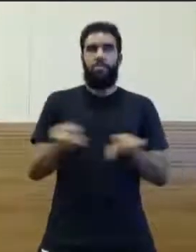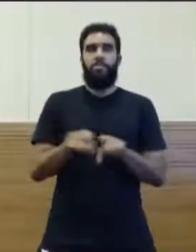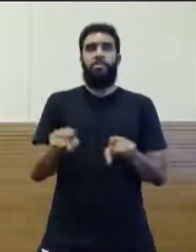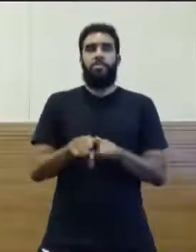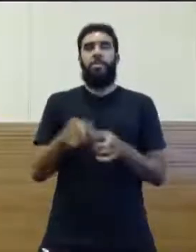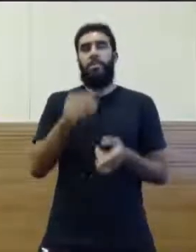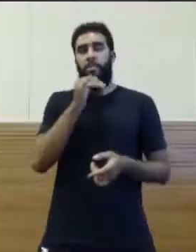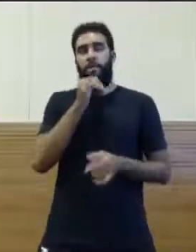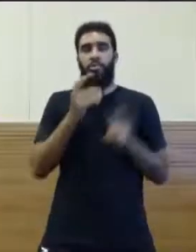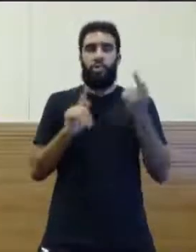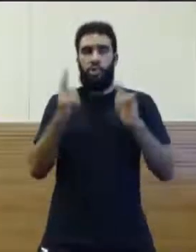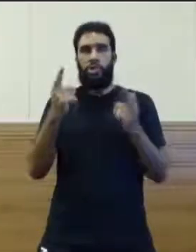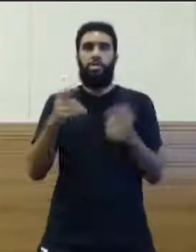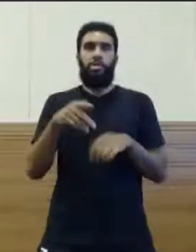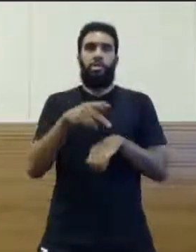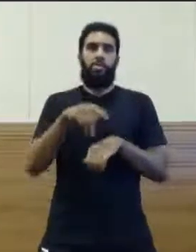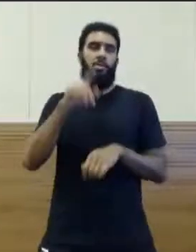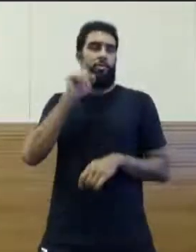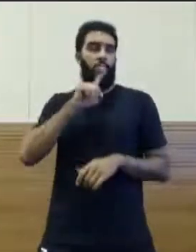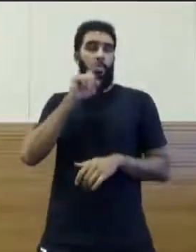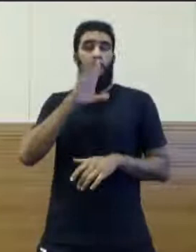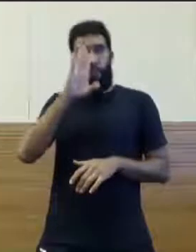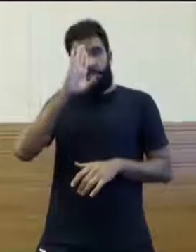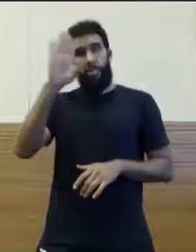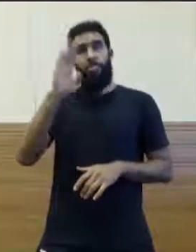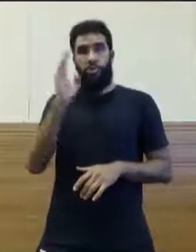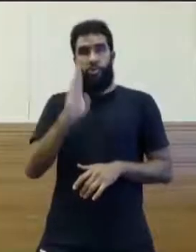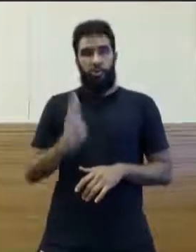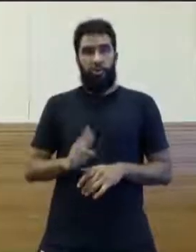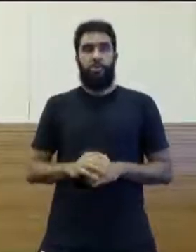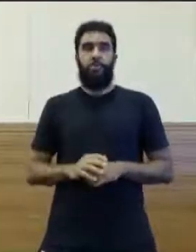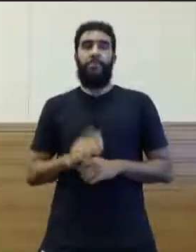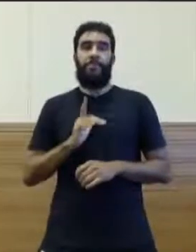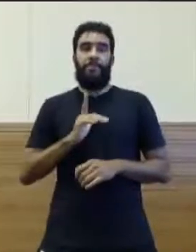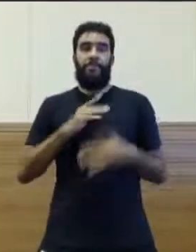and also from other countries, Chile, US, but especially Brazil.